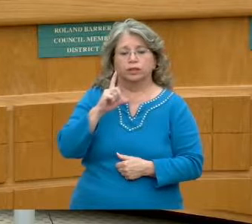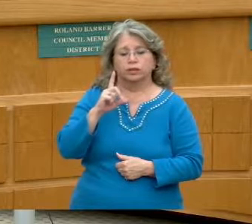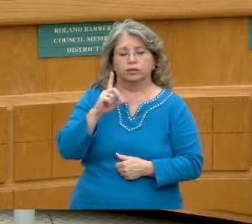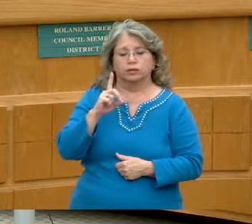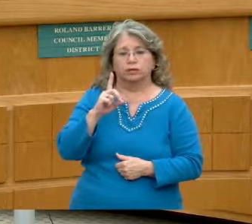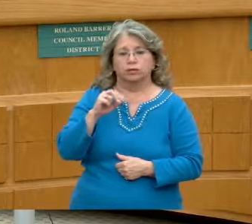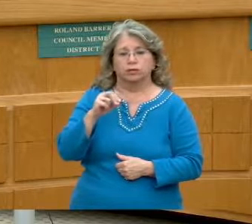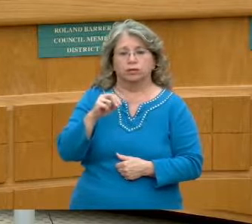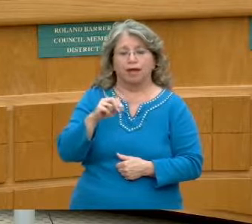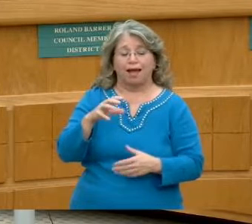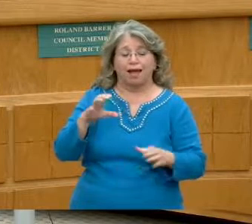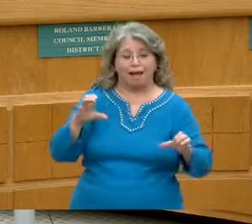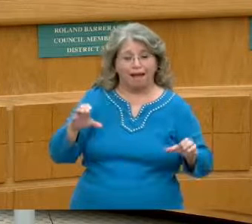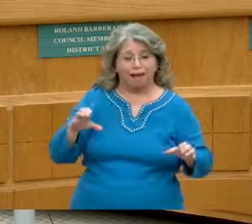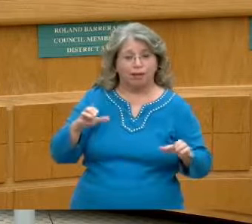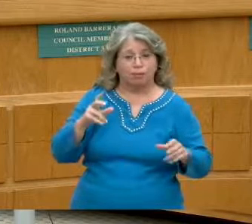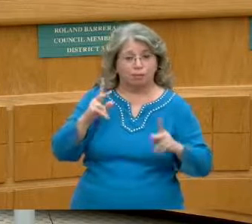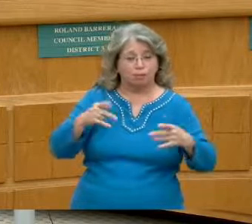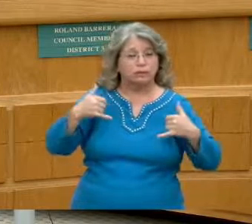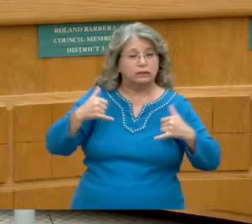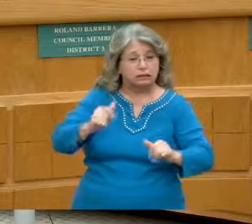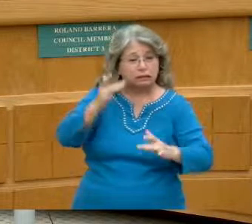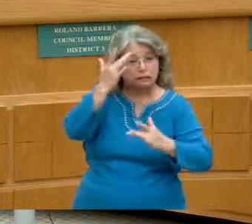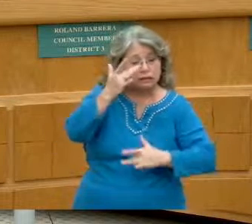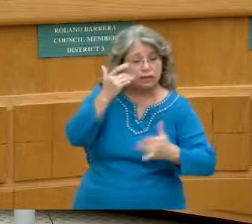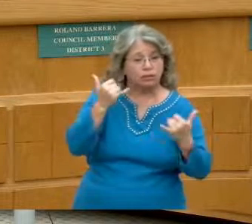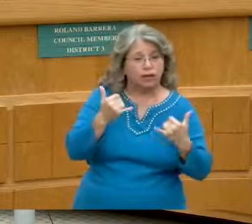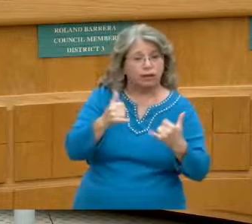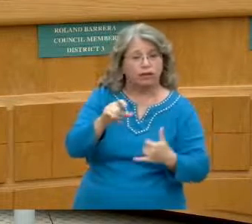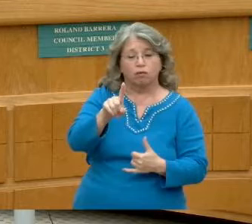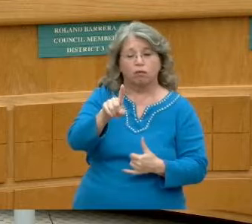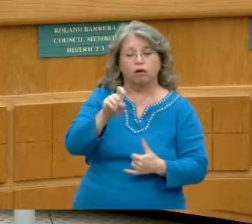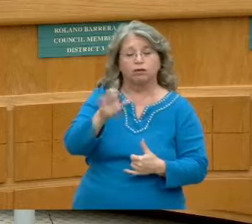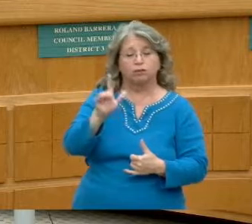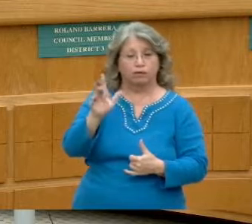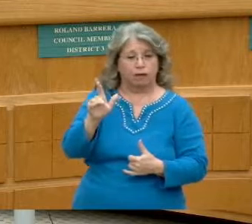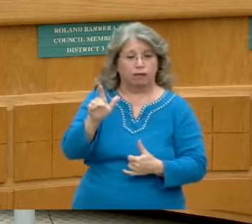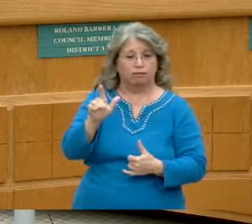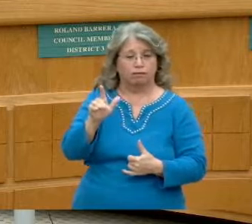cases are only 125 out of that 268.